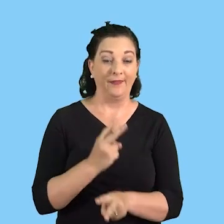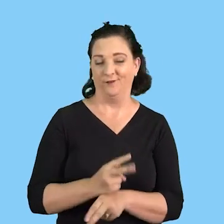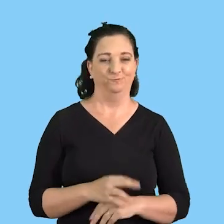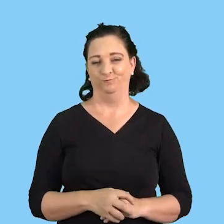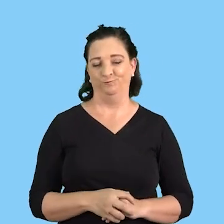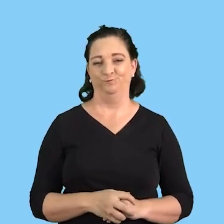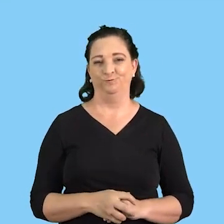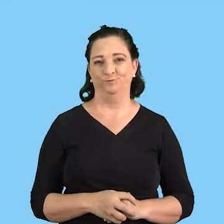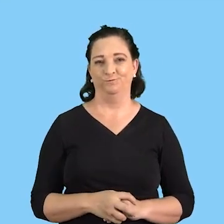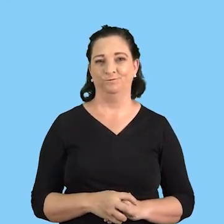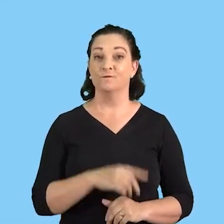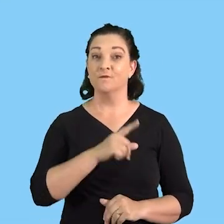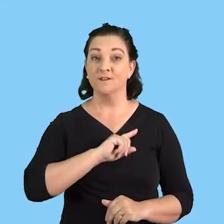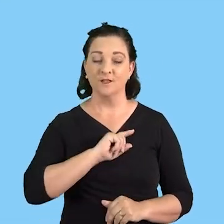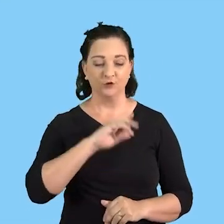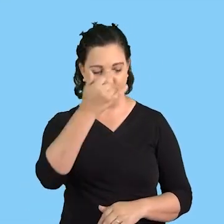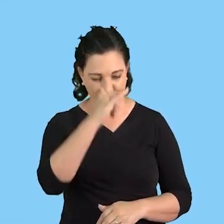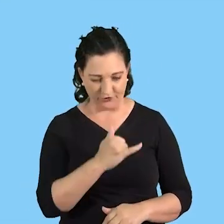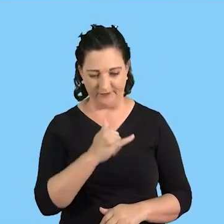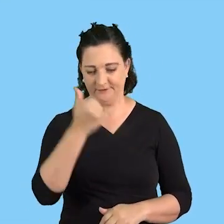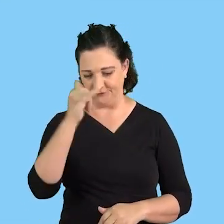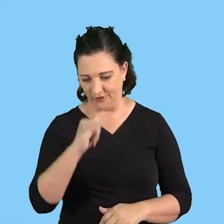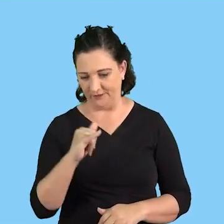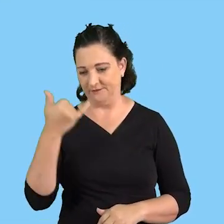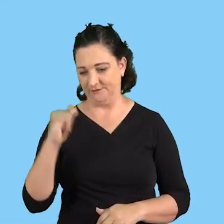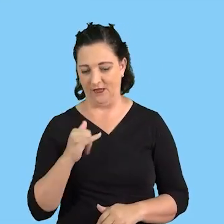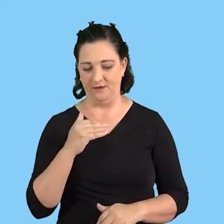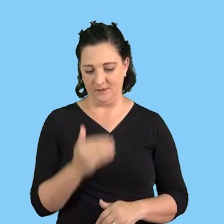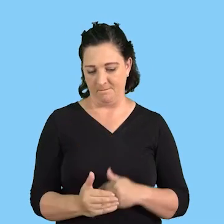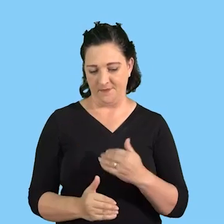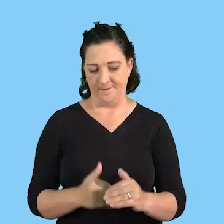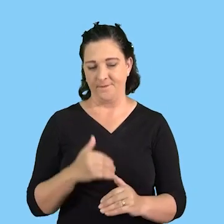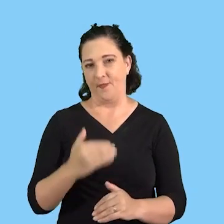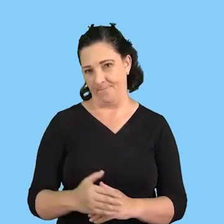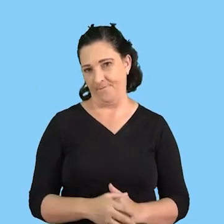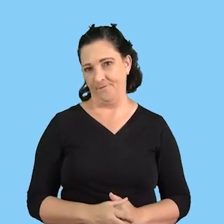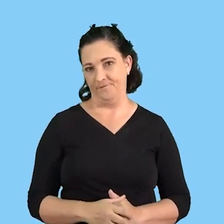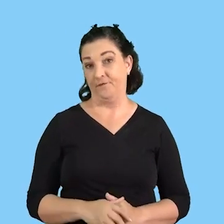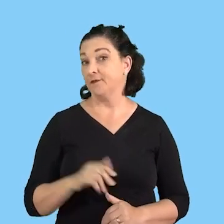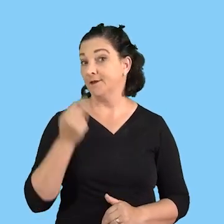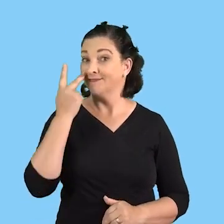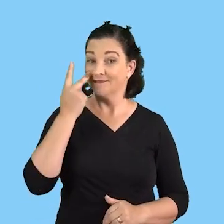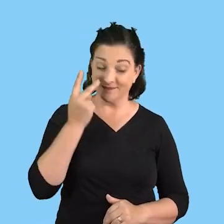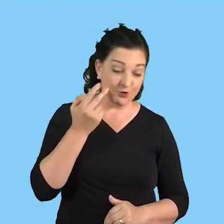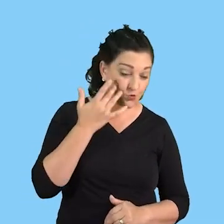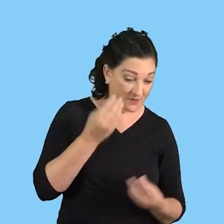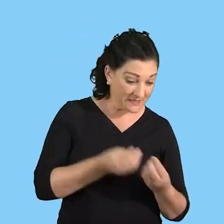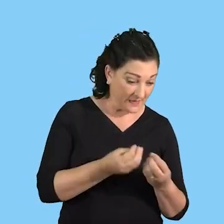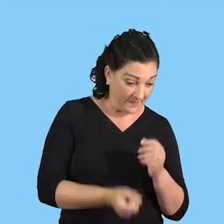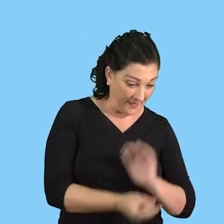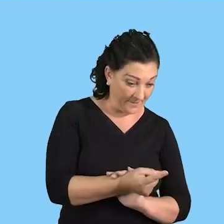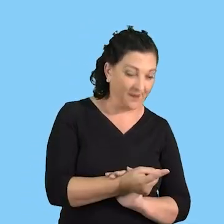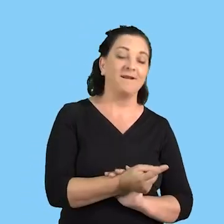while I am inspecting at every stage of the production process, I am able to detect immediately when